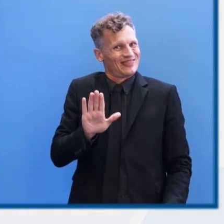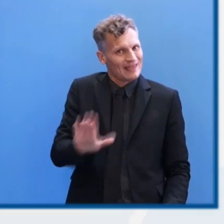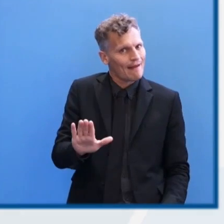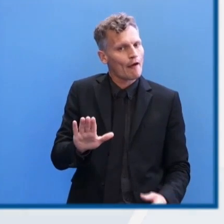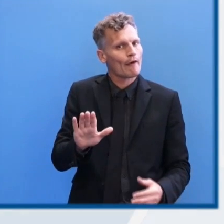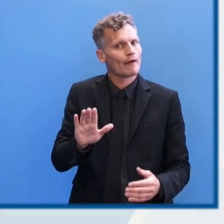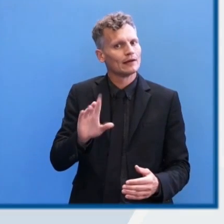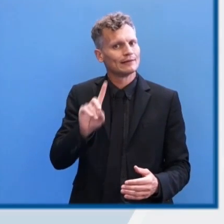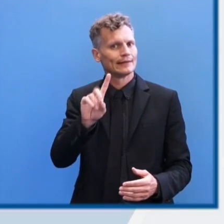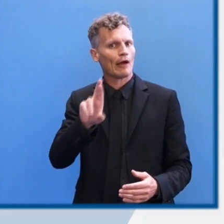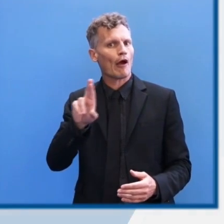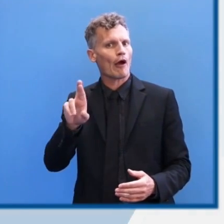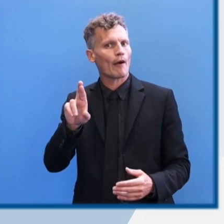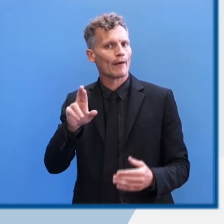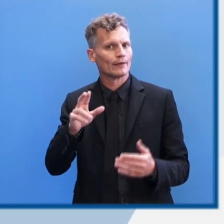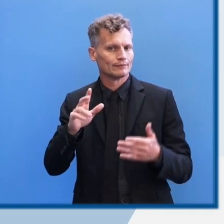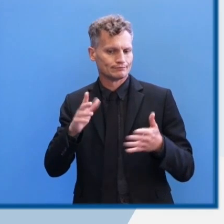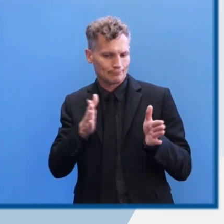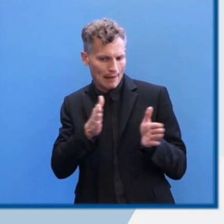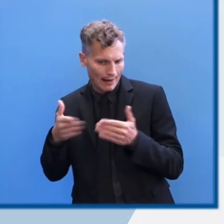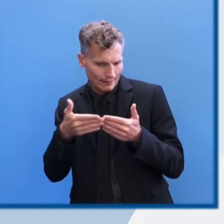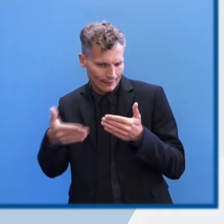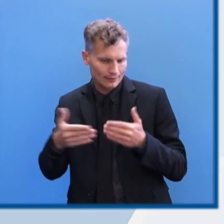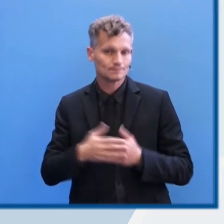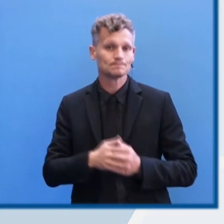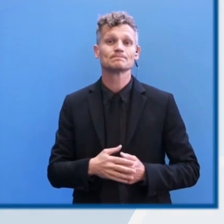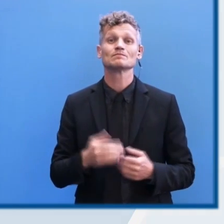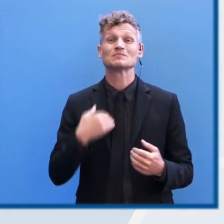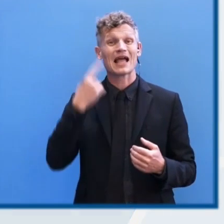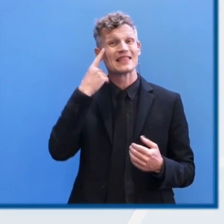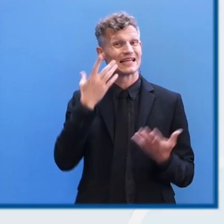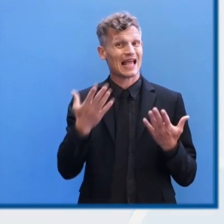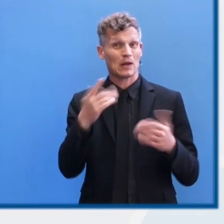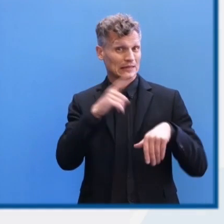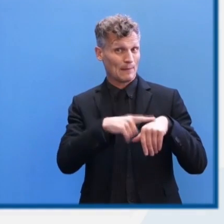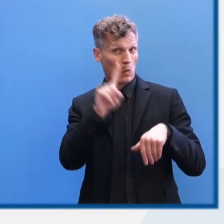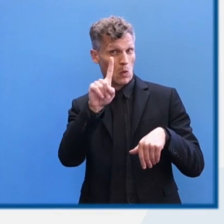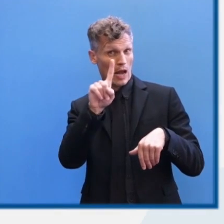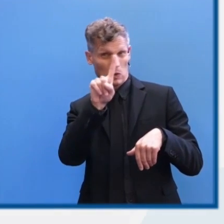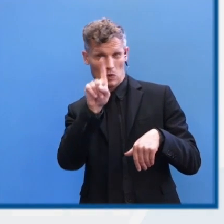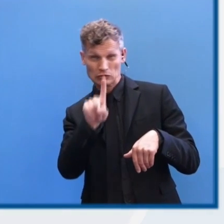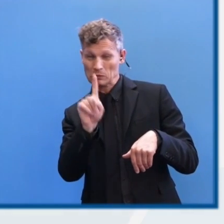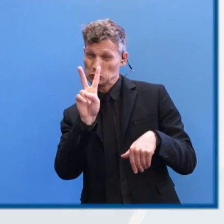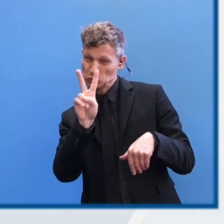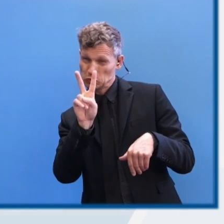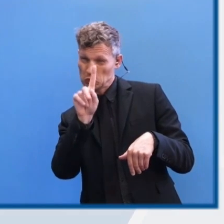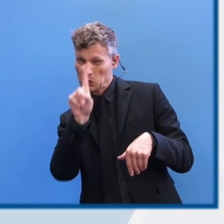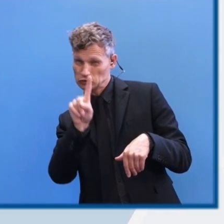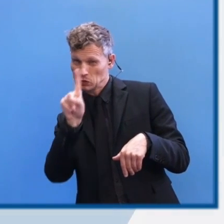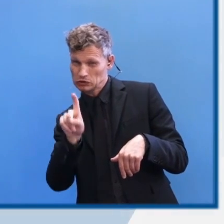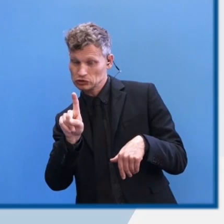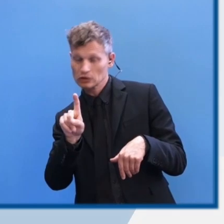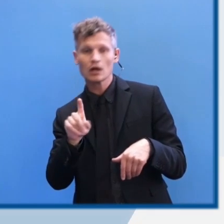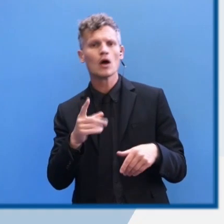you. So we have, I think, time for maybe one last question, possibly two. And there's a question here about